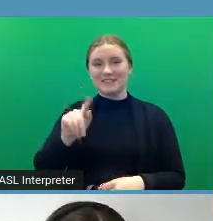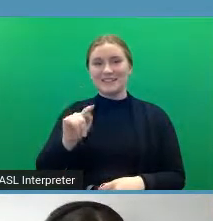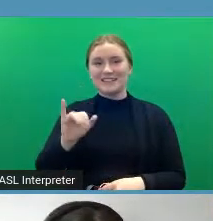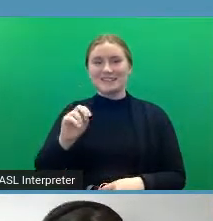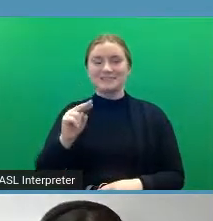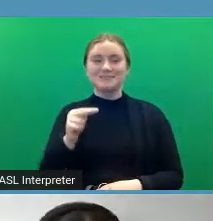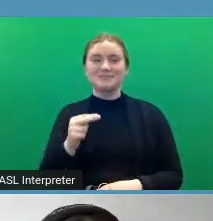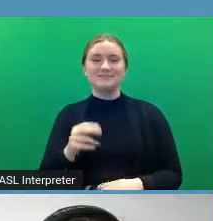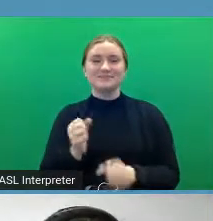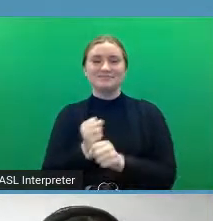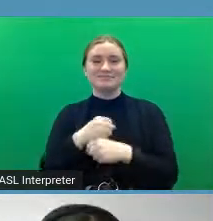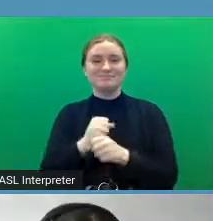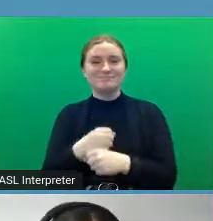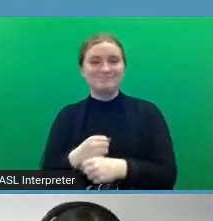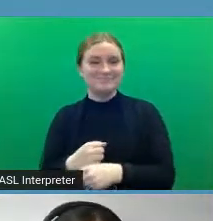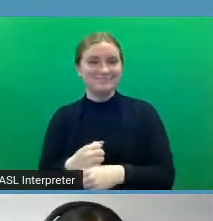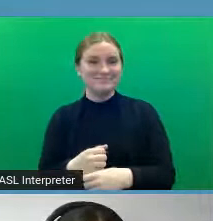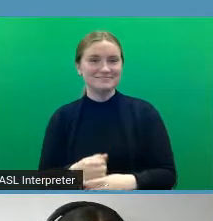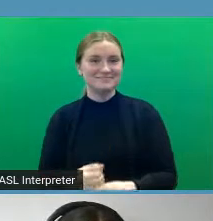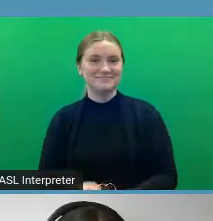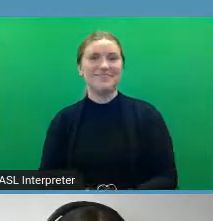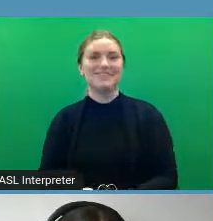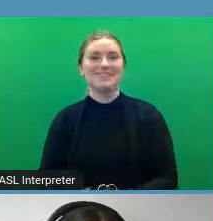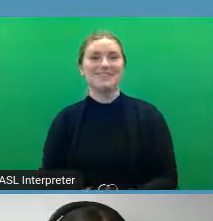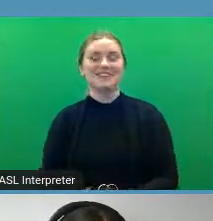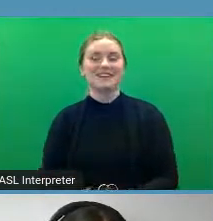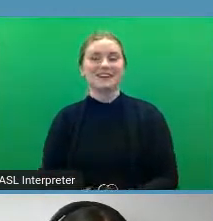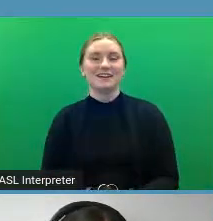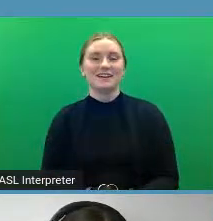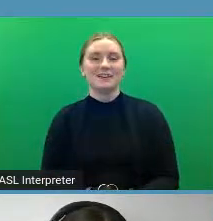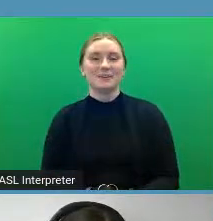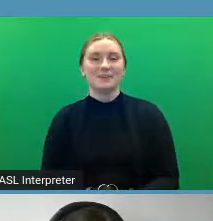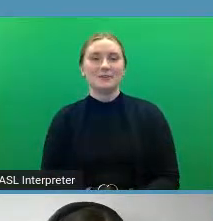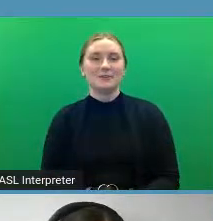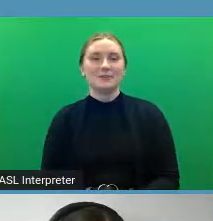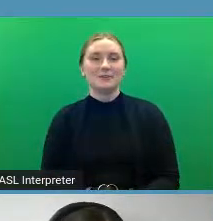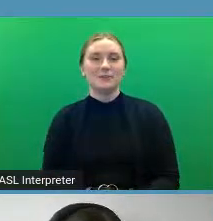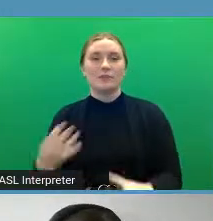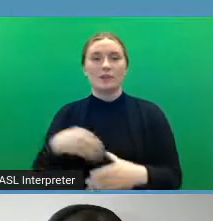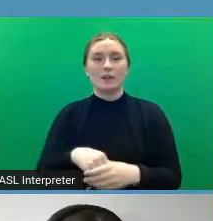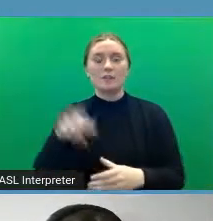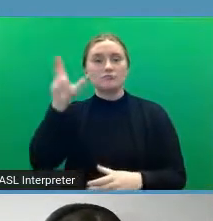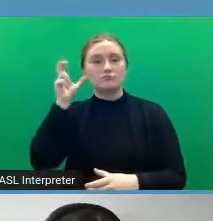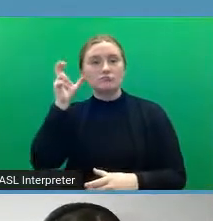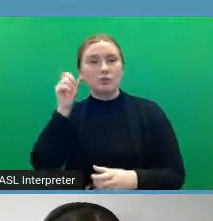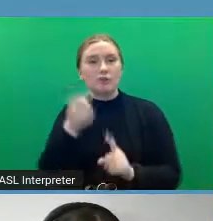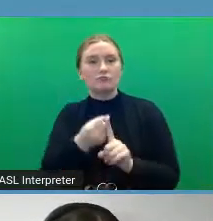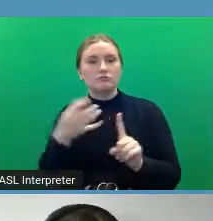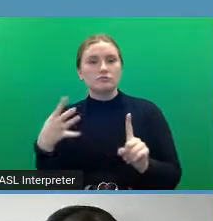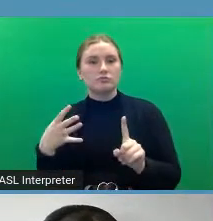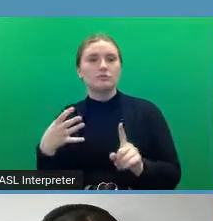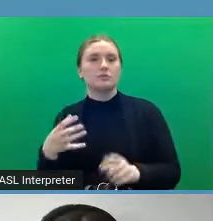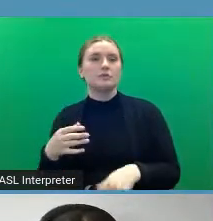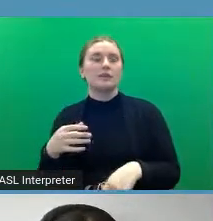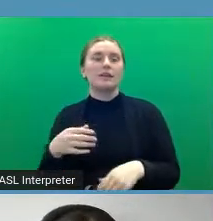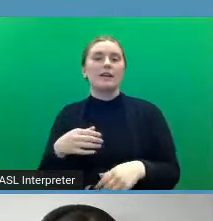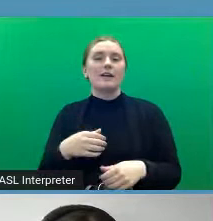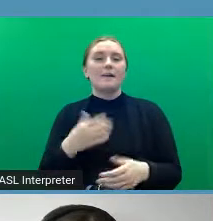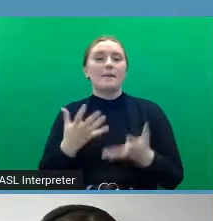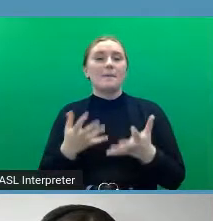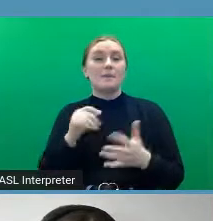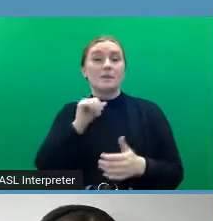interpretation, and then incorporate that audio description recording because maybe you're not sure what needs